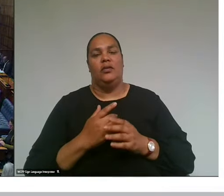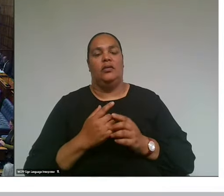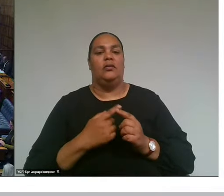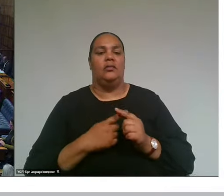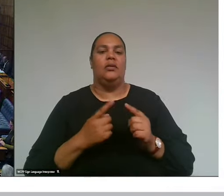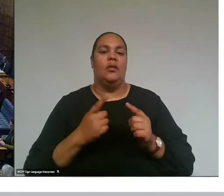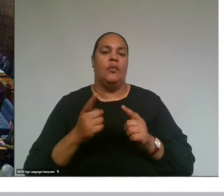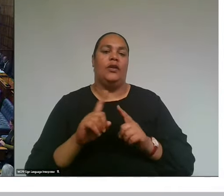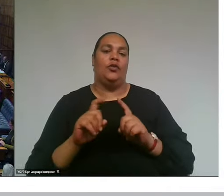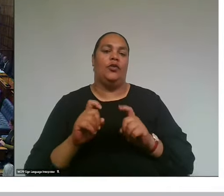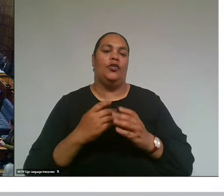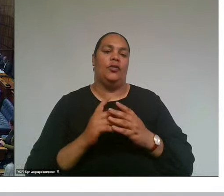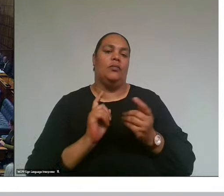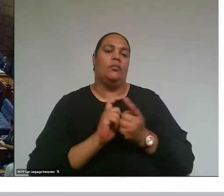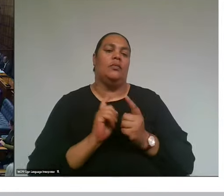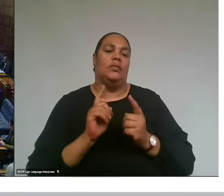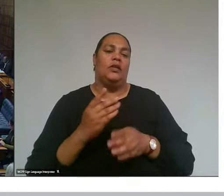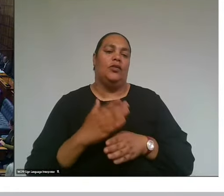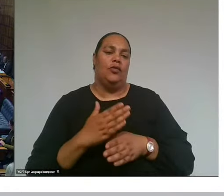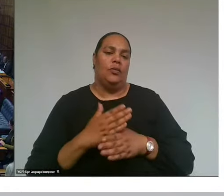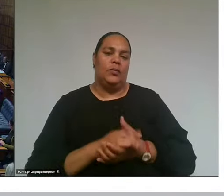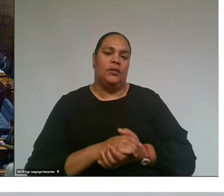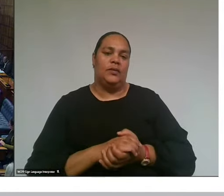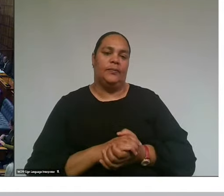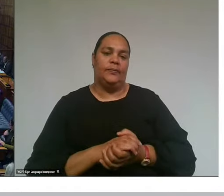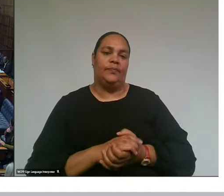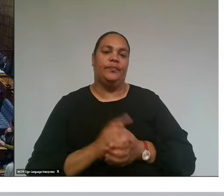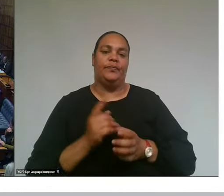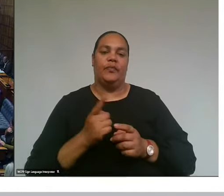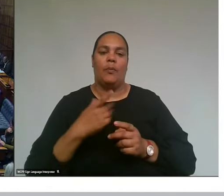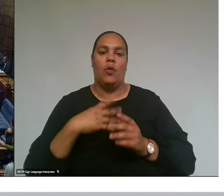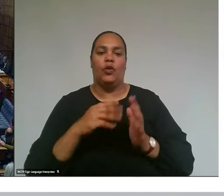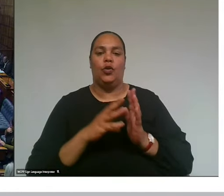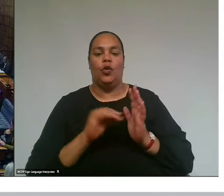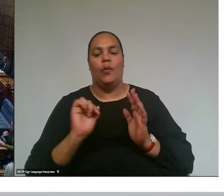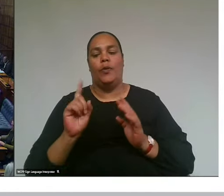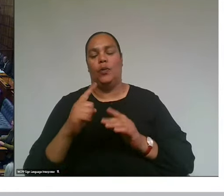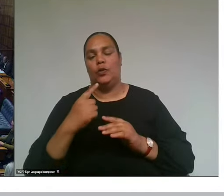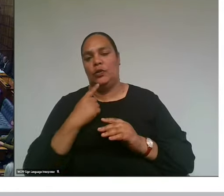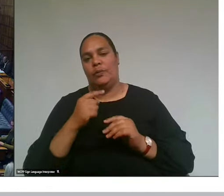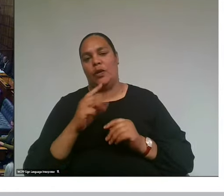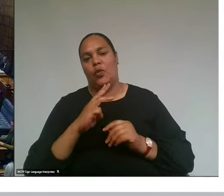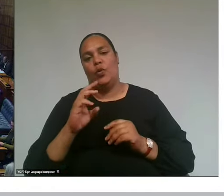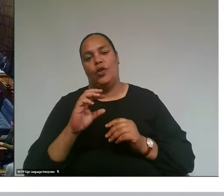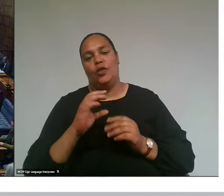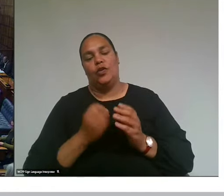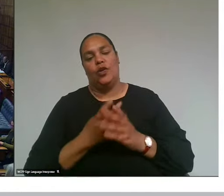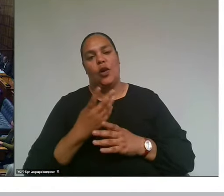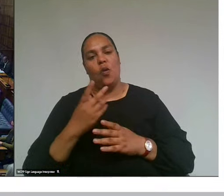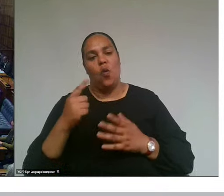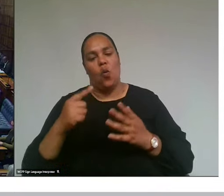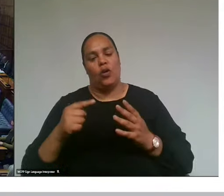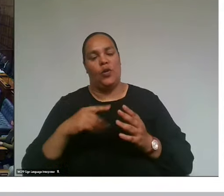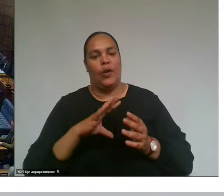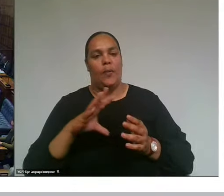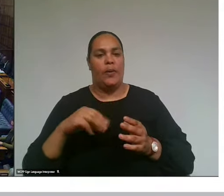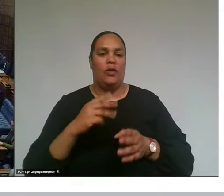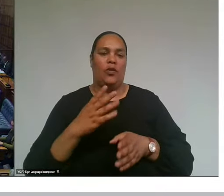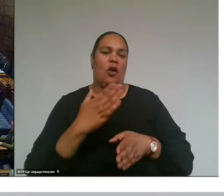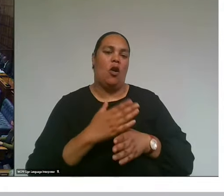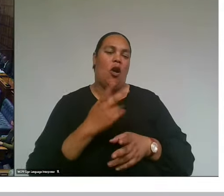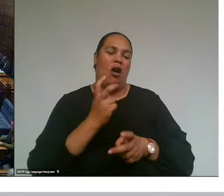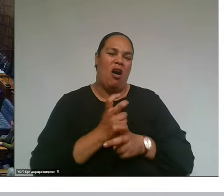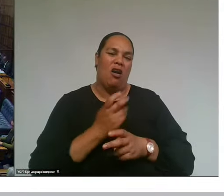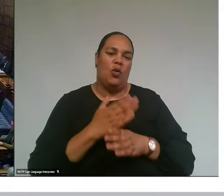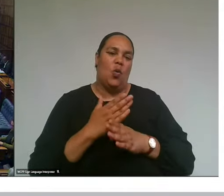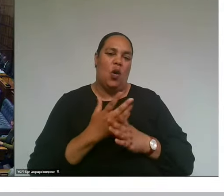your question uh regarding jobs I'd like to Echo your sentiments on the westro audit we're incredibly proud of the hard work that's been put in